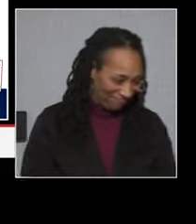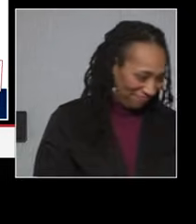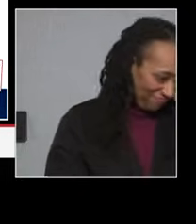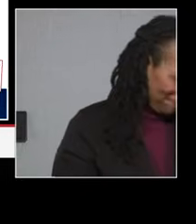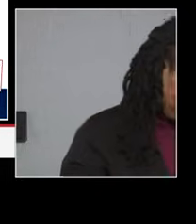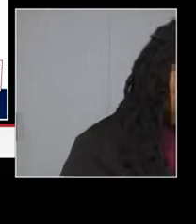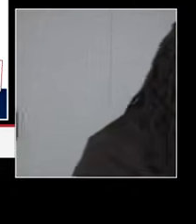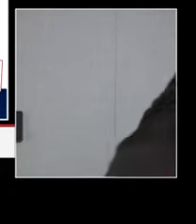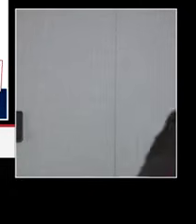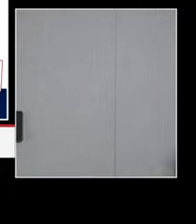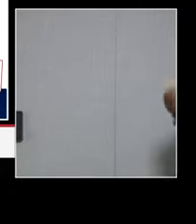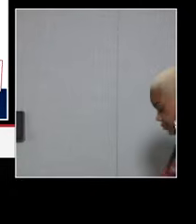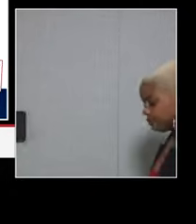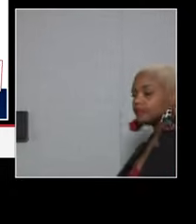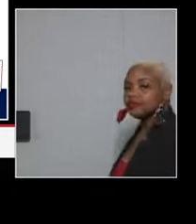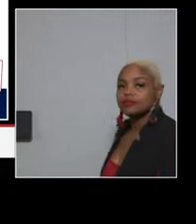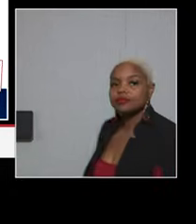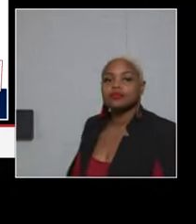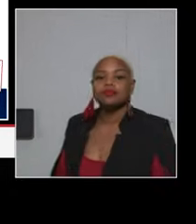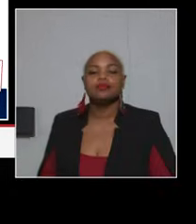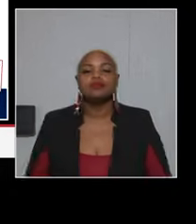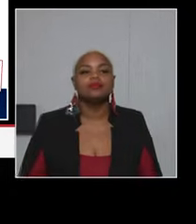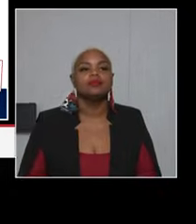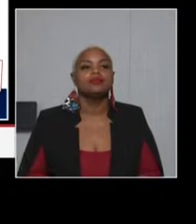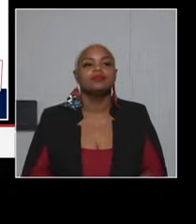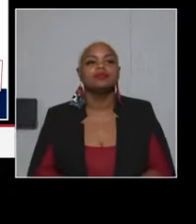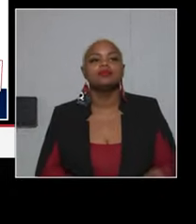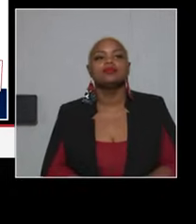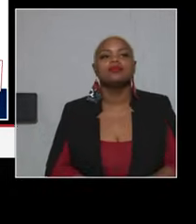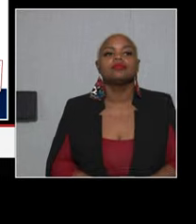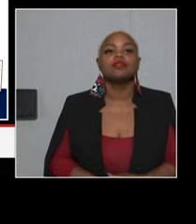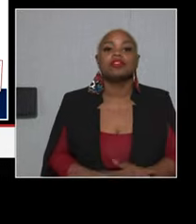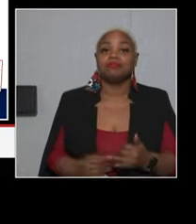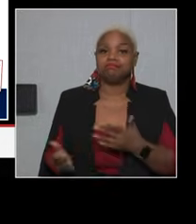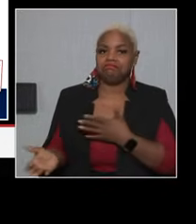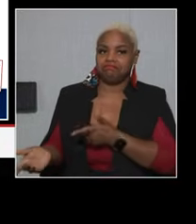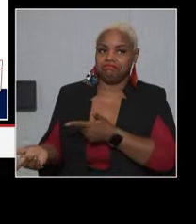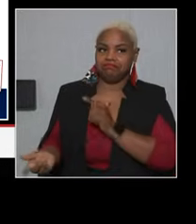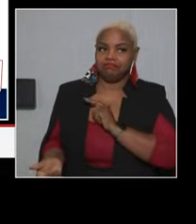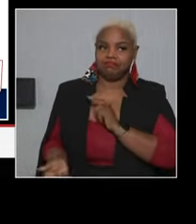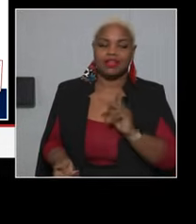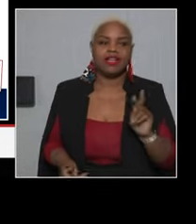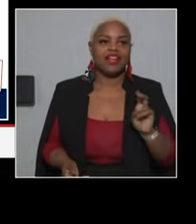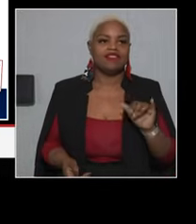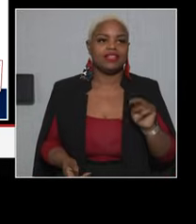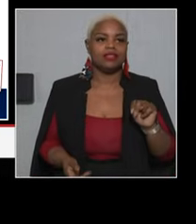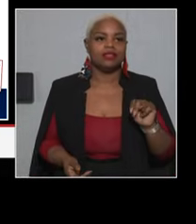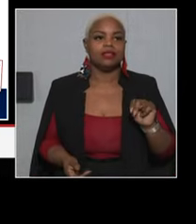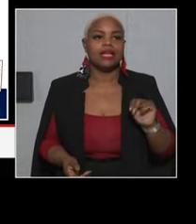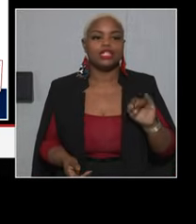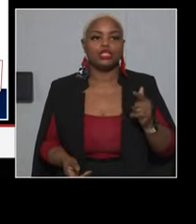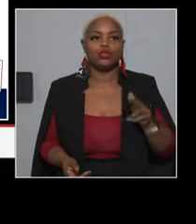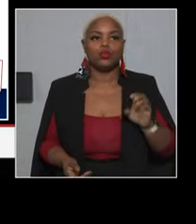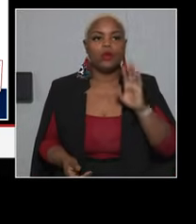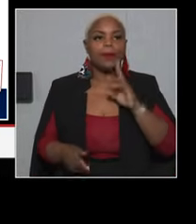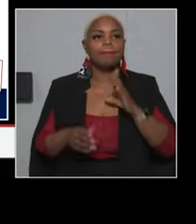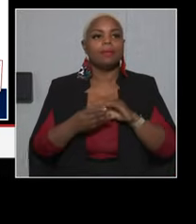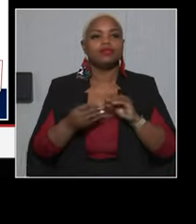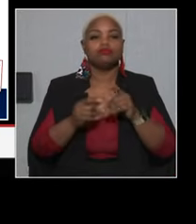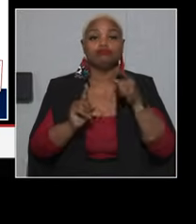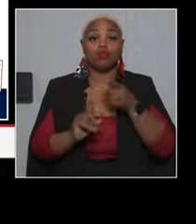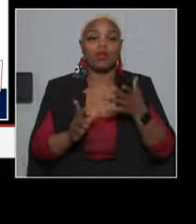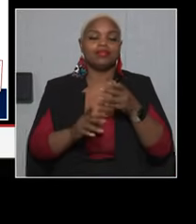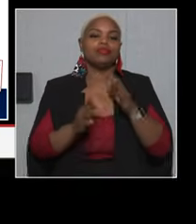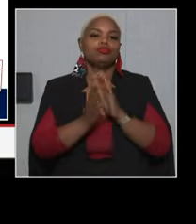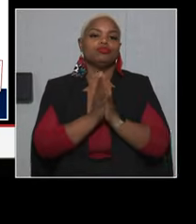is the decline in traffic fatalities that we've seen. This has been mimicked by a decline in injuries and crashes, so it's not just a fluke